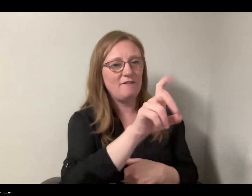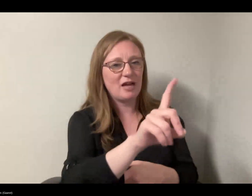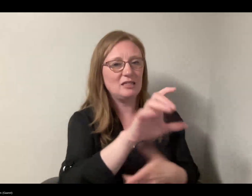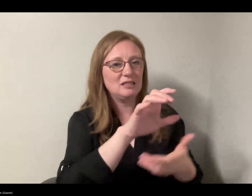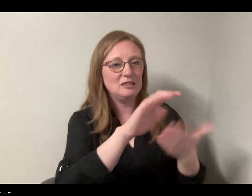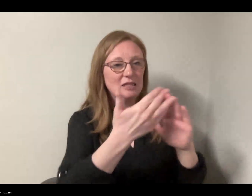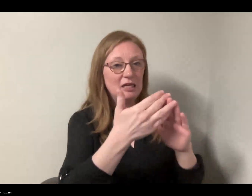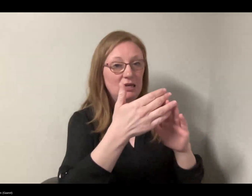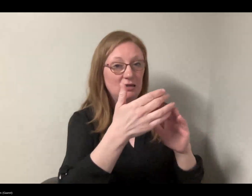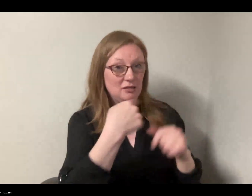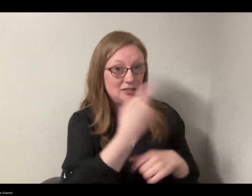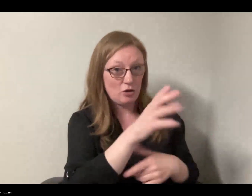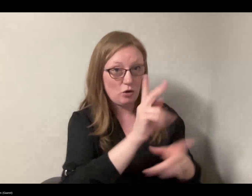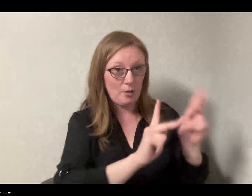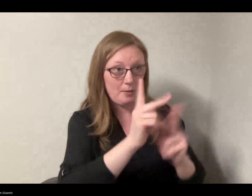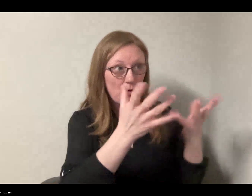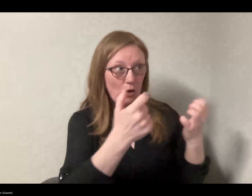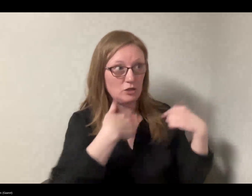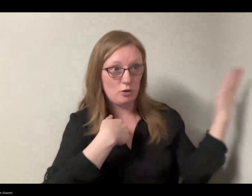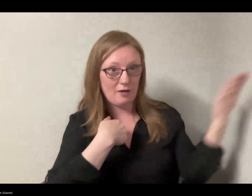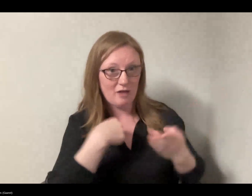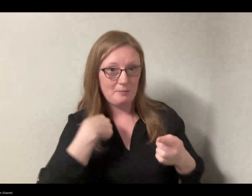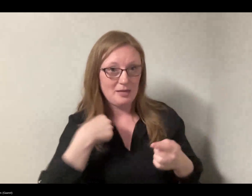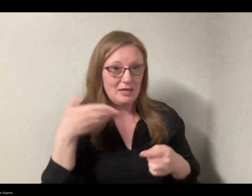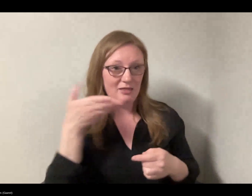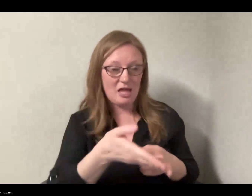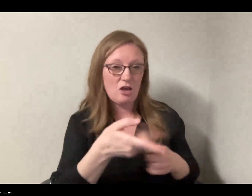you want to invite me down to your.